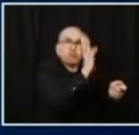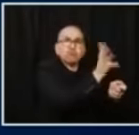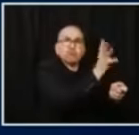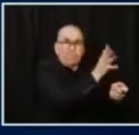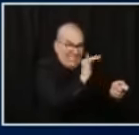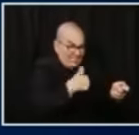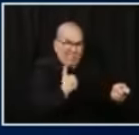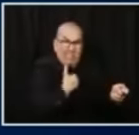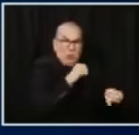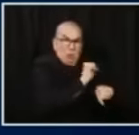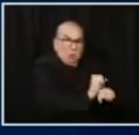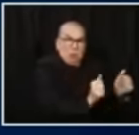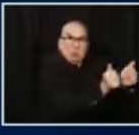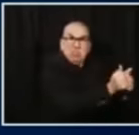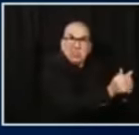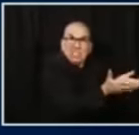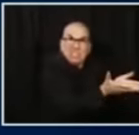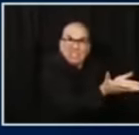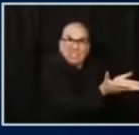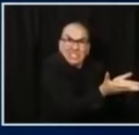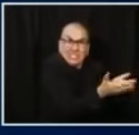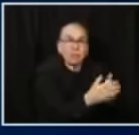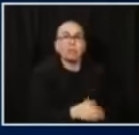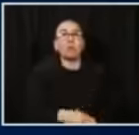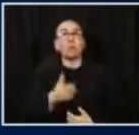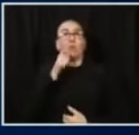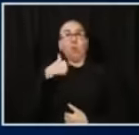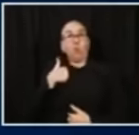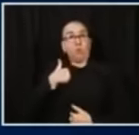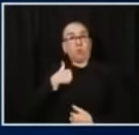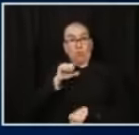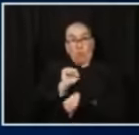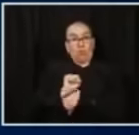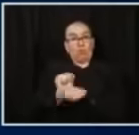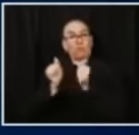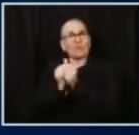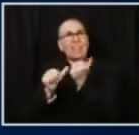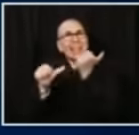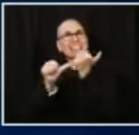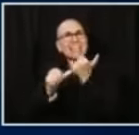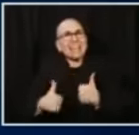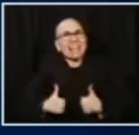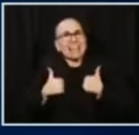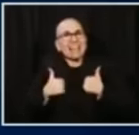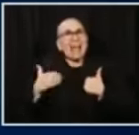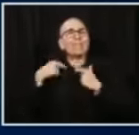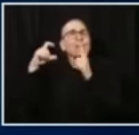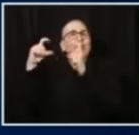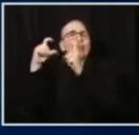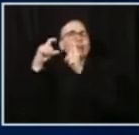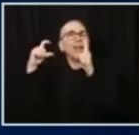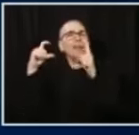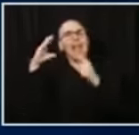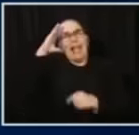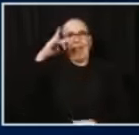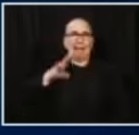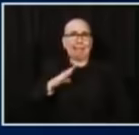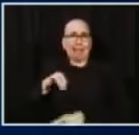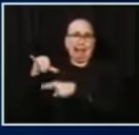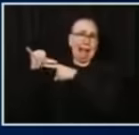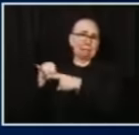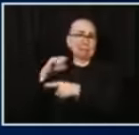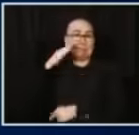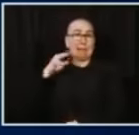assisted living facilities. And assisted living facilities is a term that we use, but technically in Minnesota, it's referred to